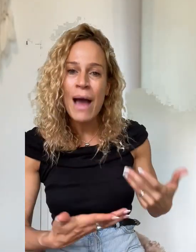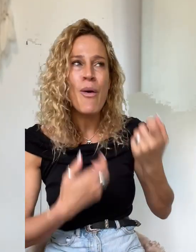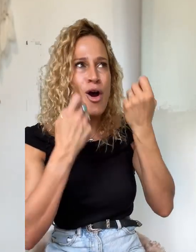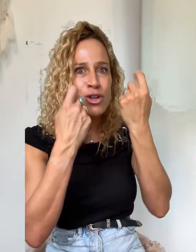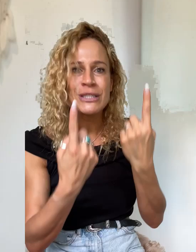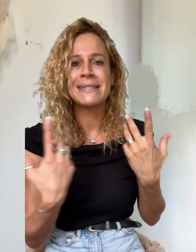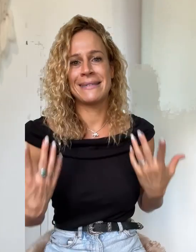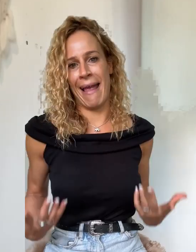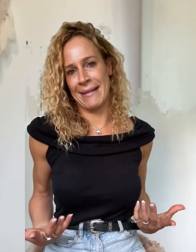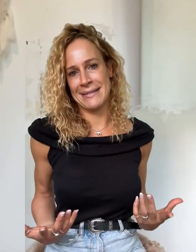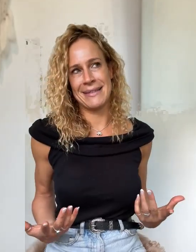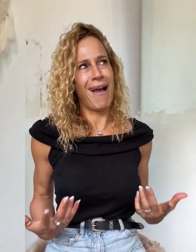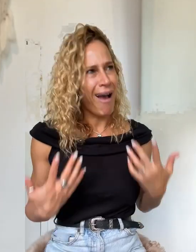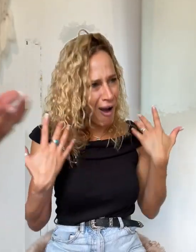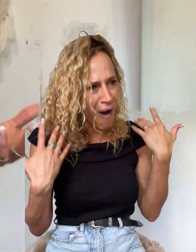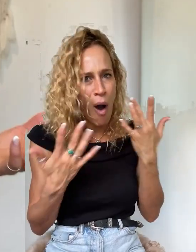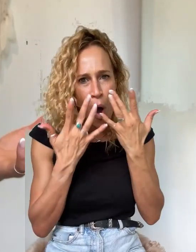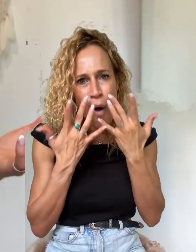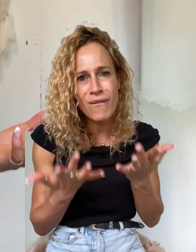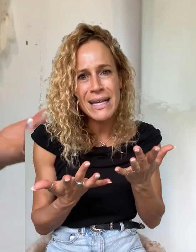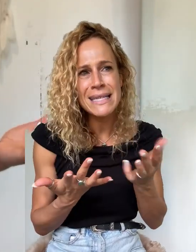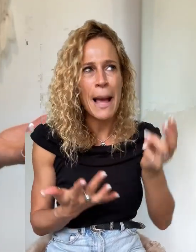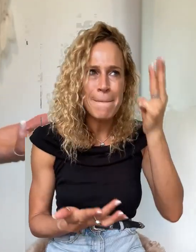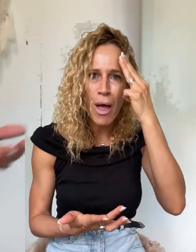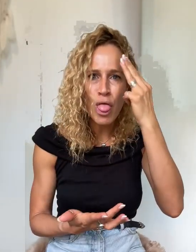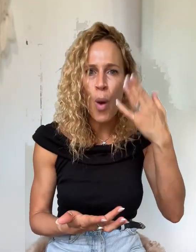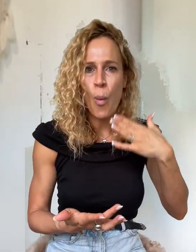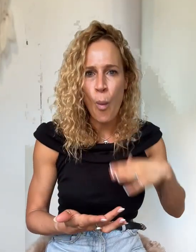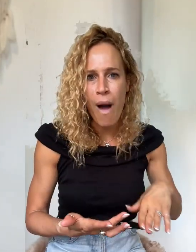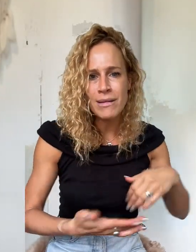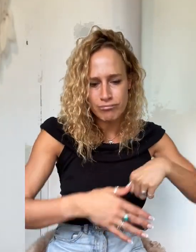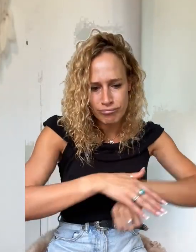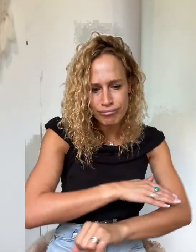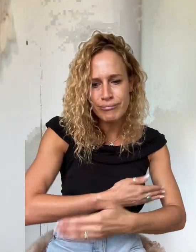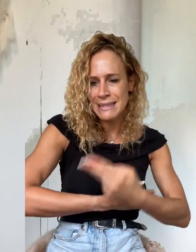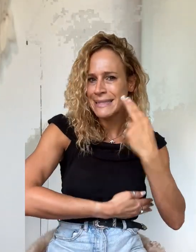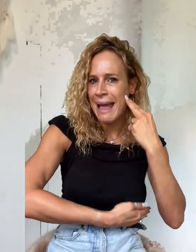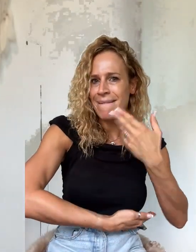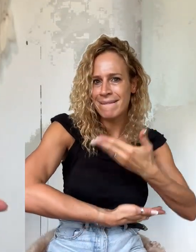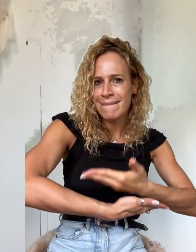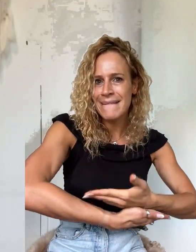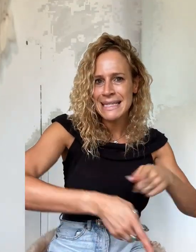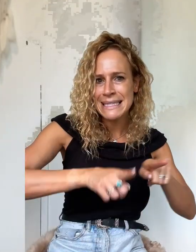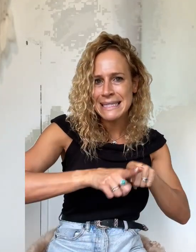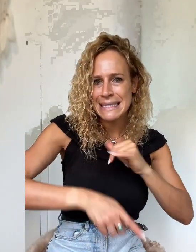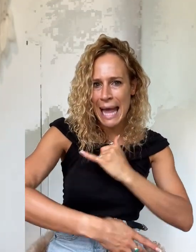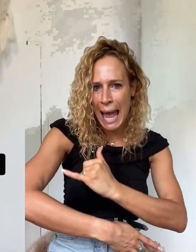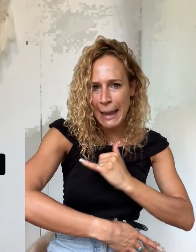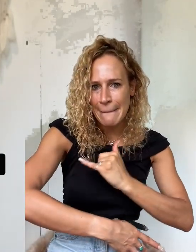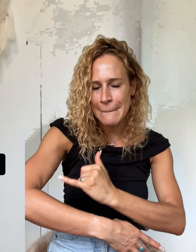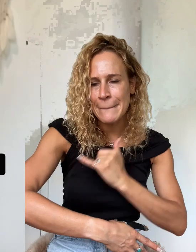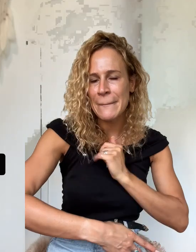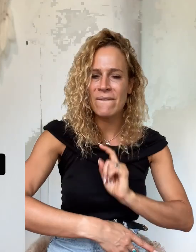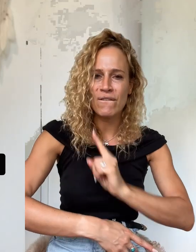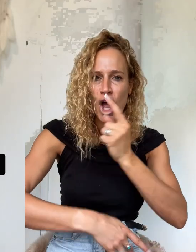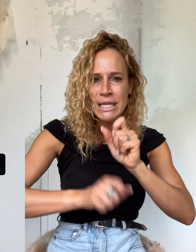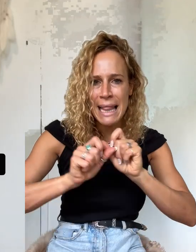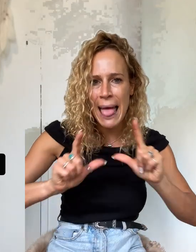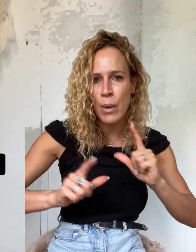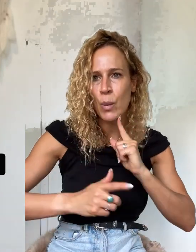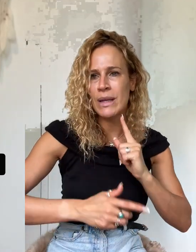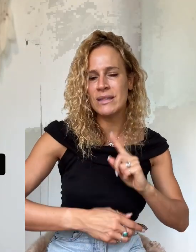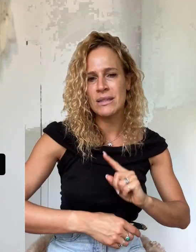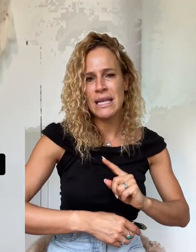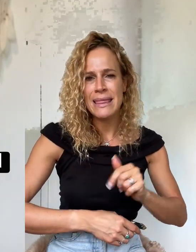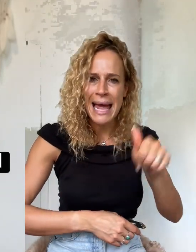further along, I was like, of course a mother would want their child to be deaf if they're deaf, and to have that first language